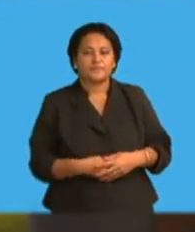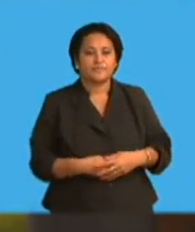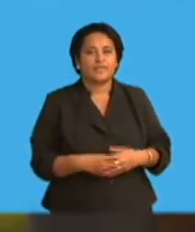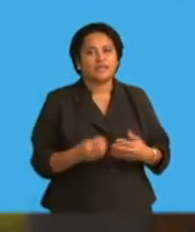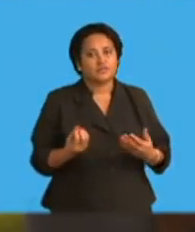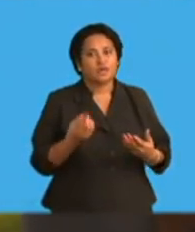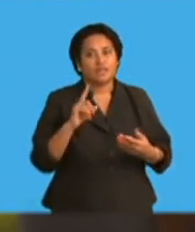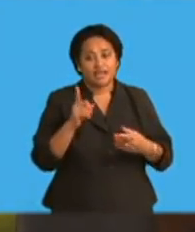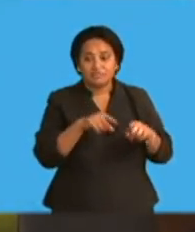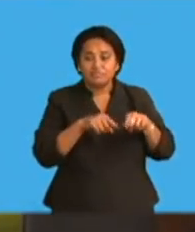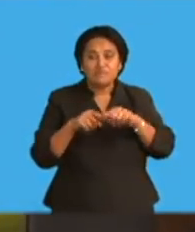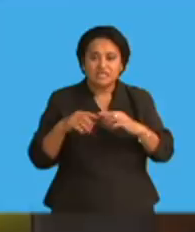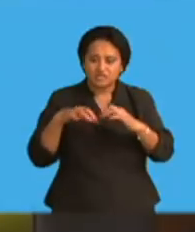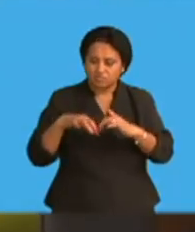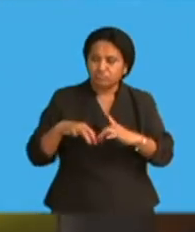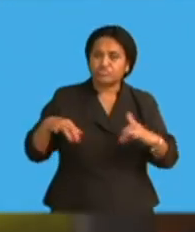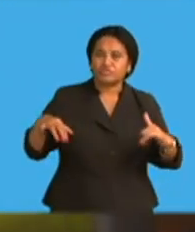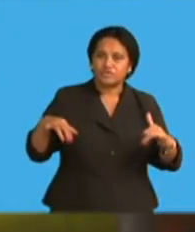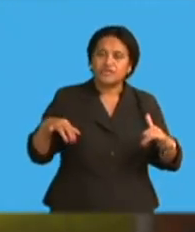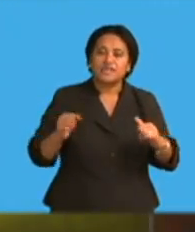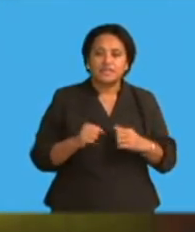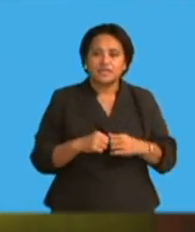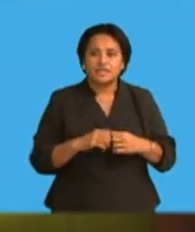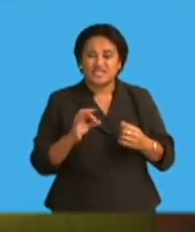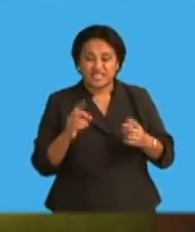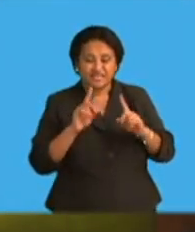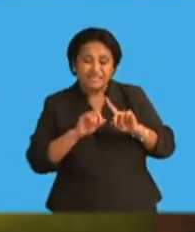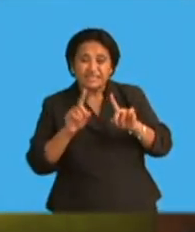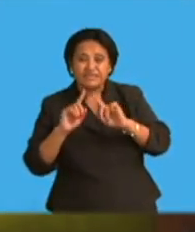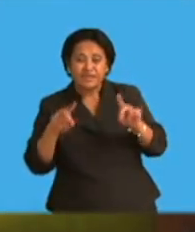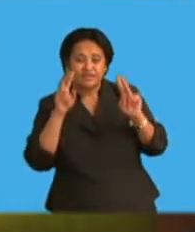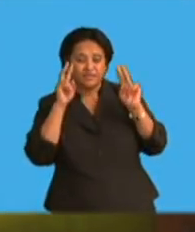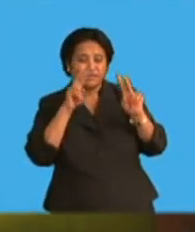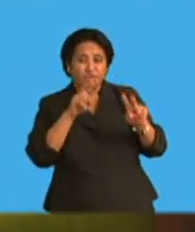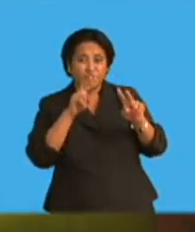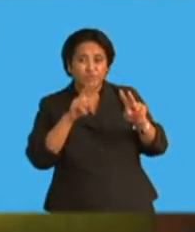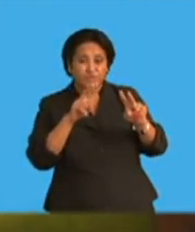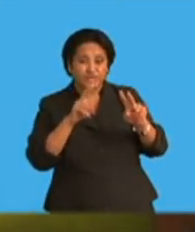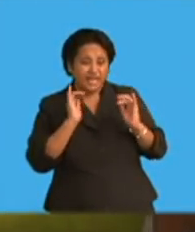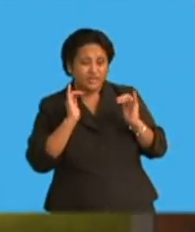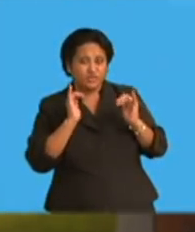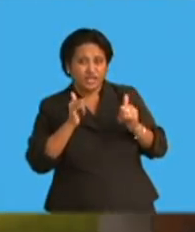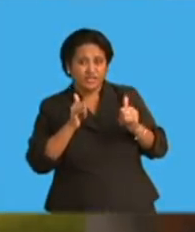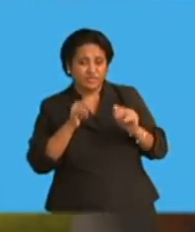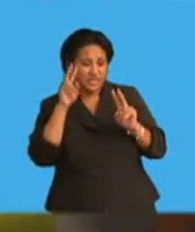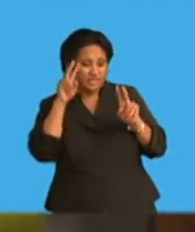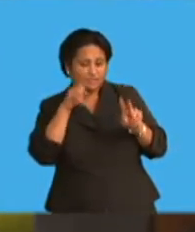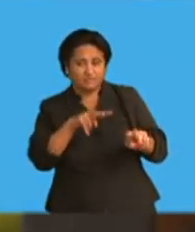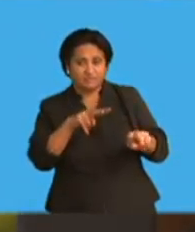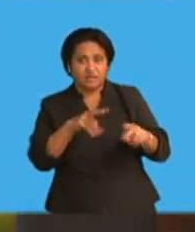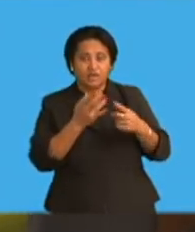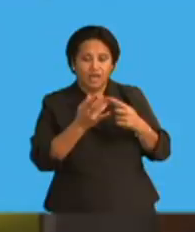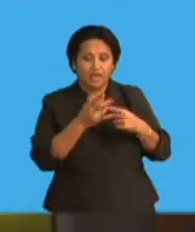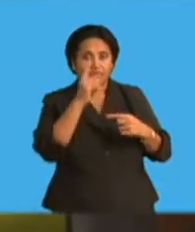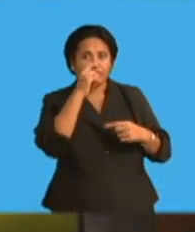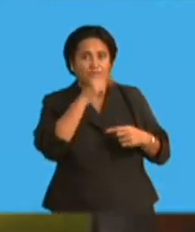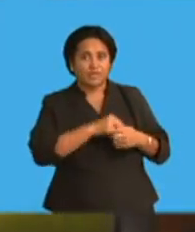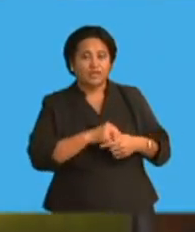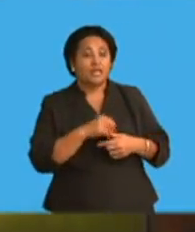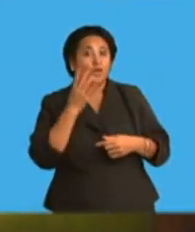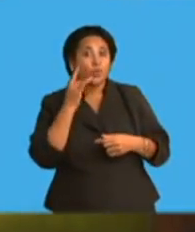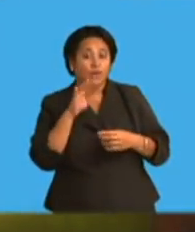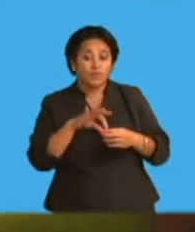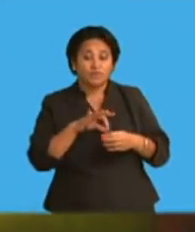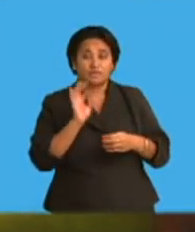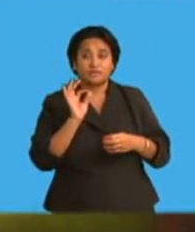such preposterous views because people just cannot get out of that way of thinking. When we appointed the last electoral commission, not this one, the previous